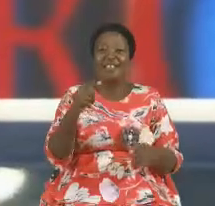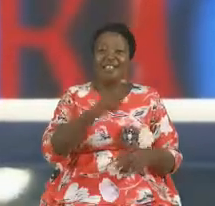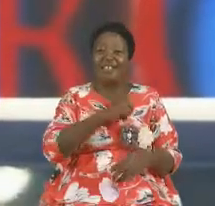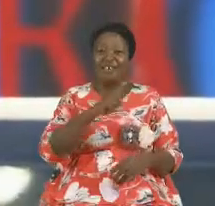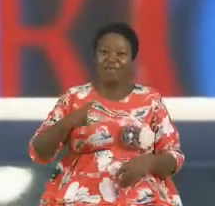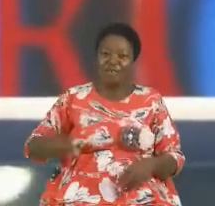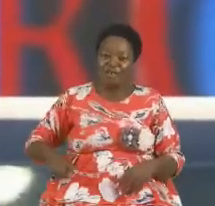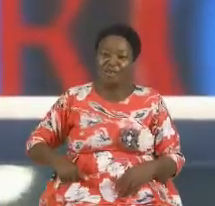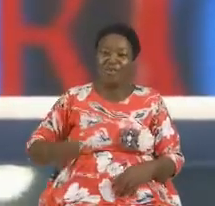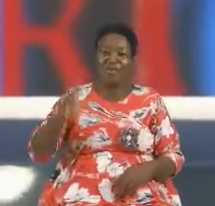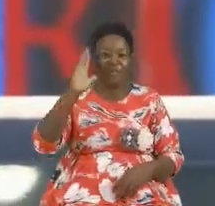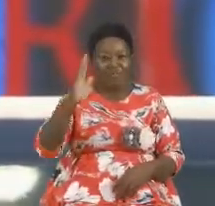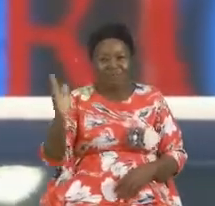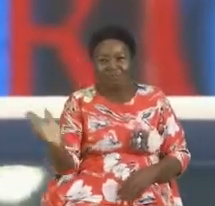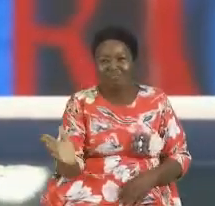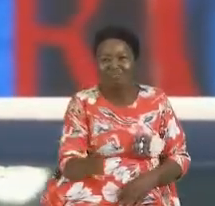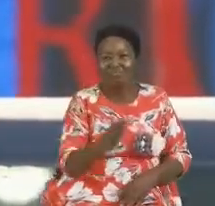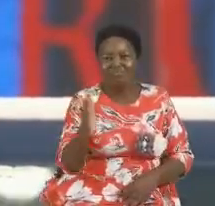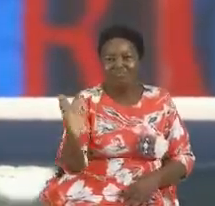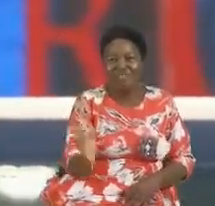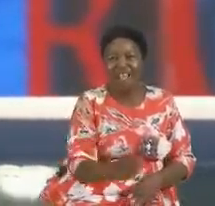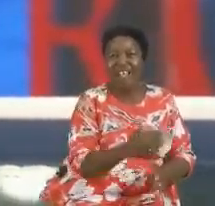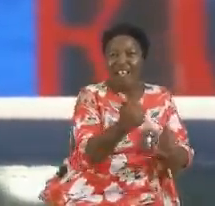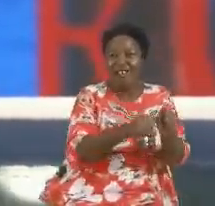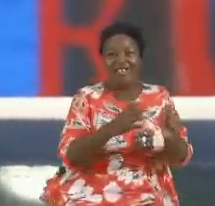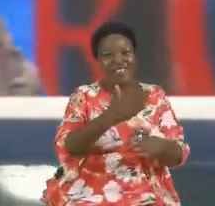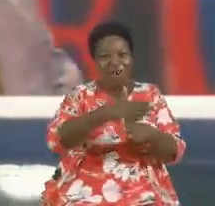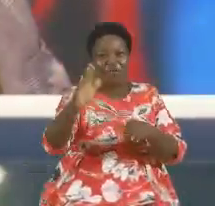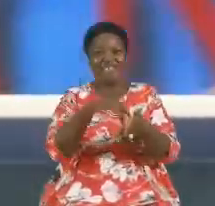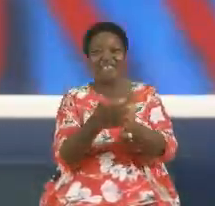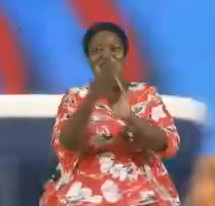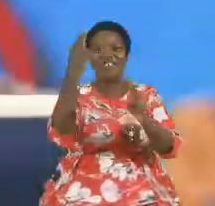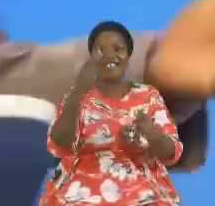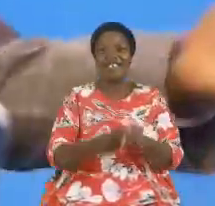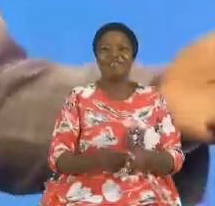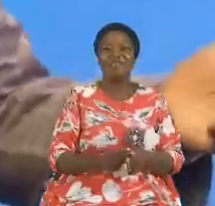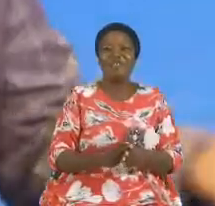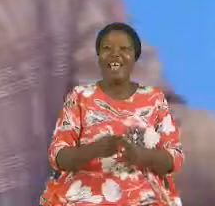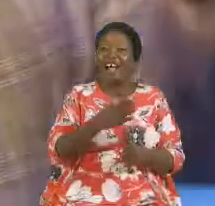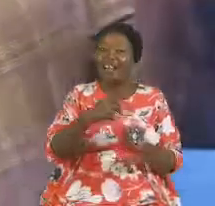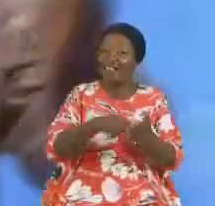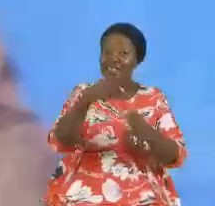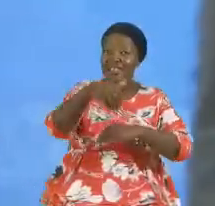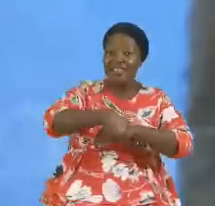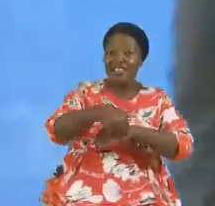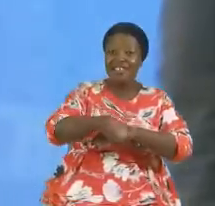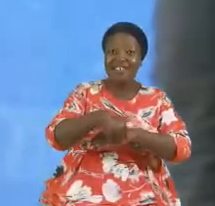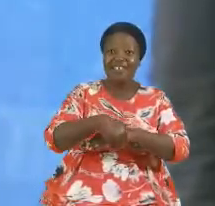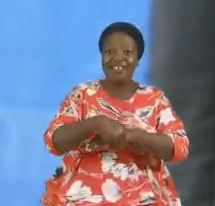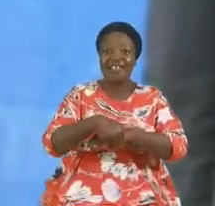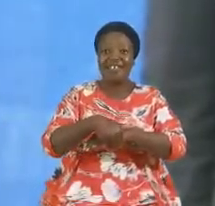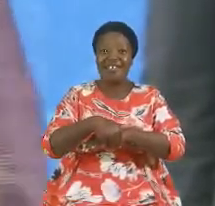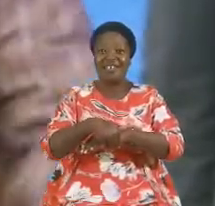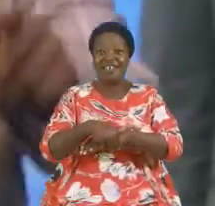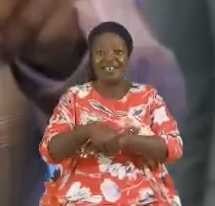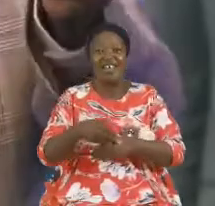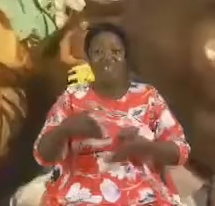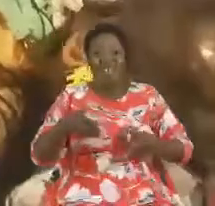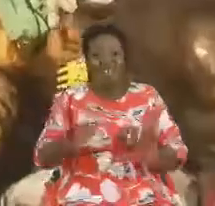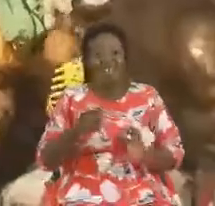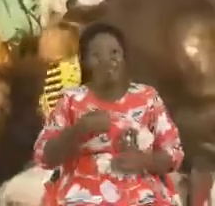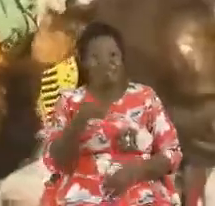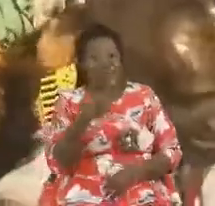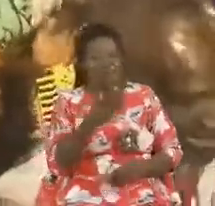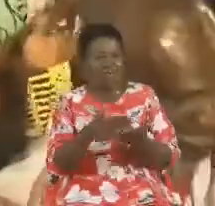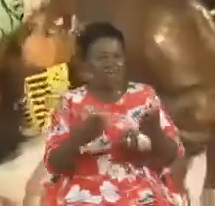remnant of what remains, the Lord will sweep everything away.